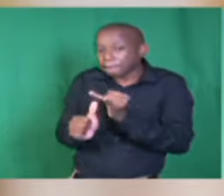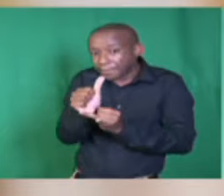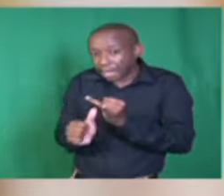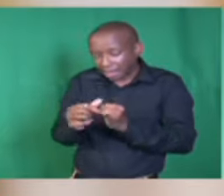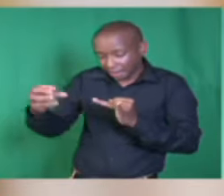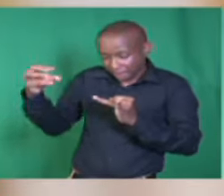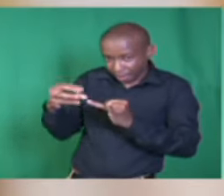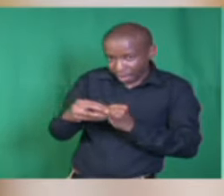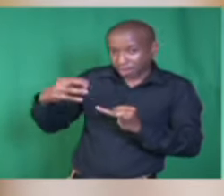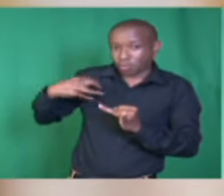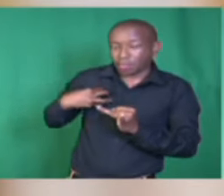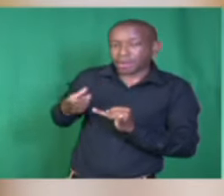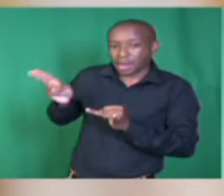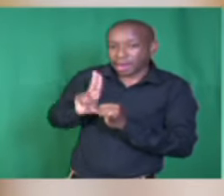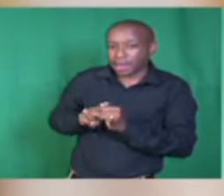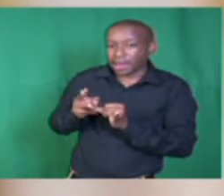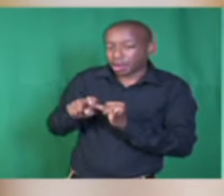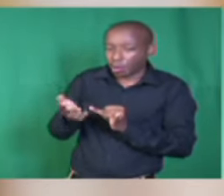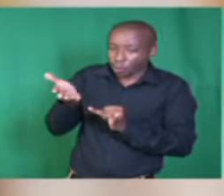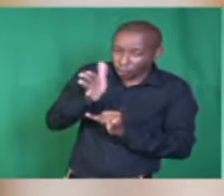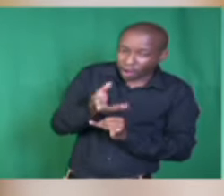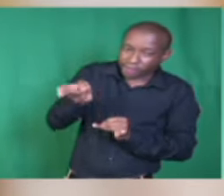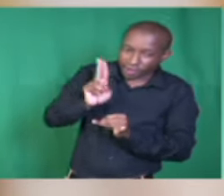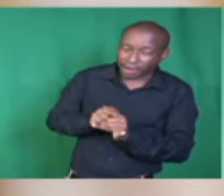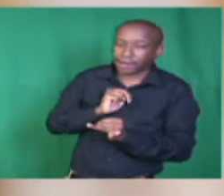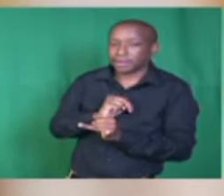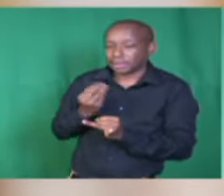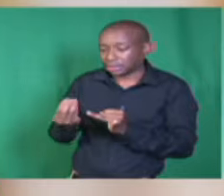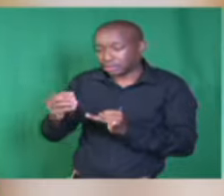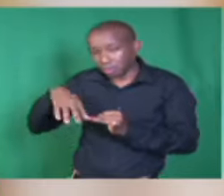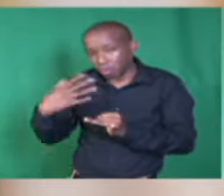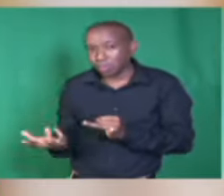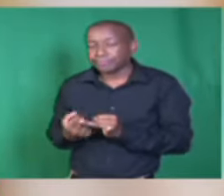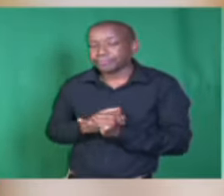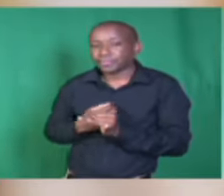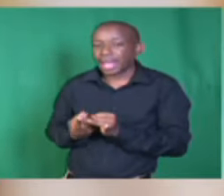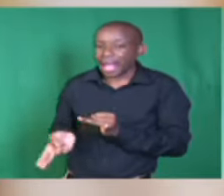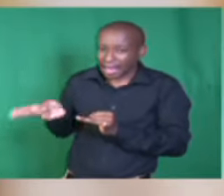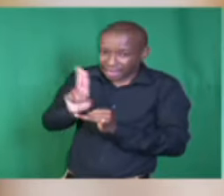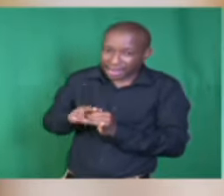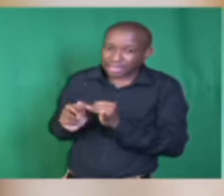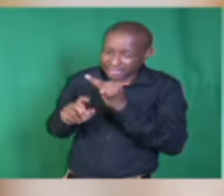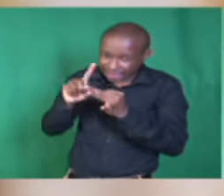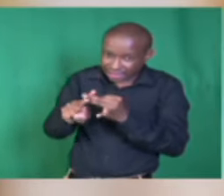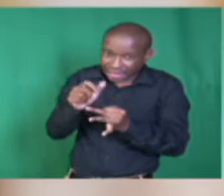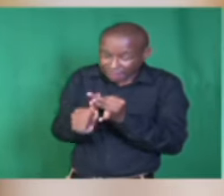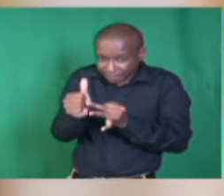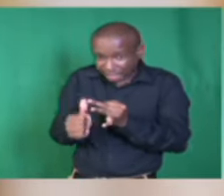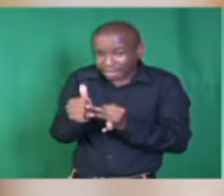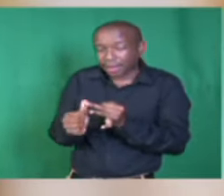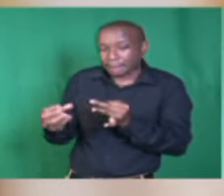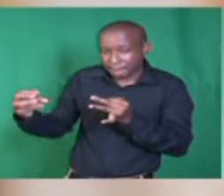married the wife, he died also without having children. The dead brother, same